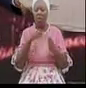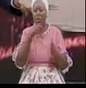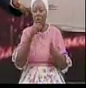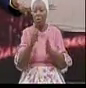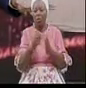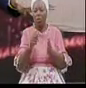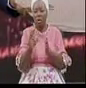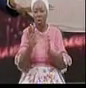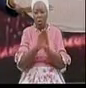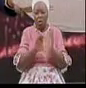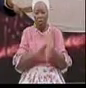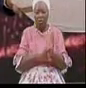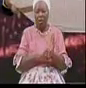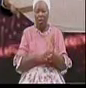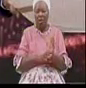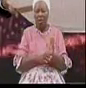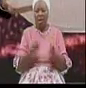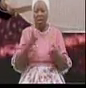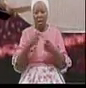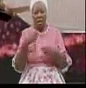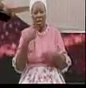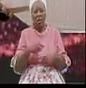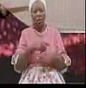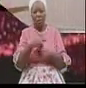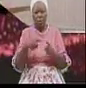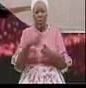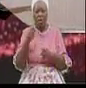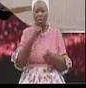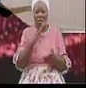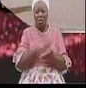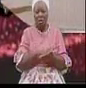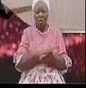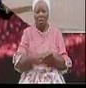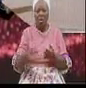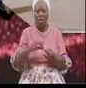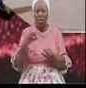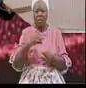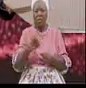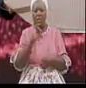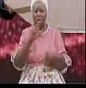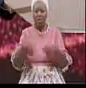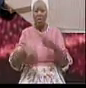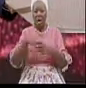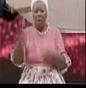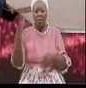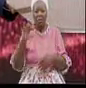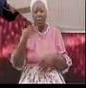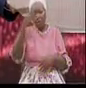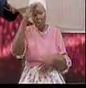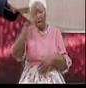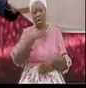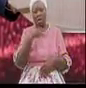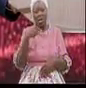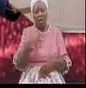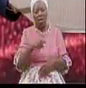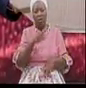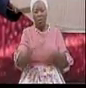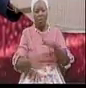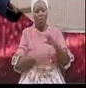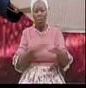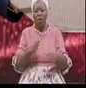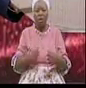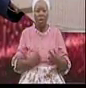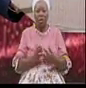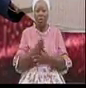says, when the unclean spirit is gone out of a man, he walketh through